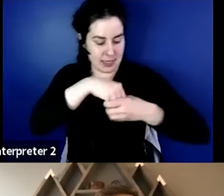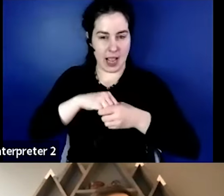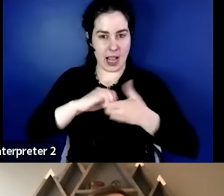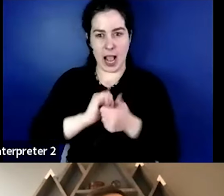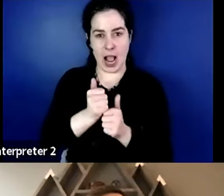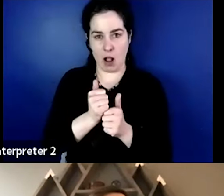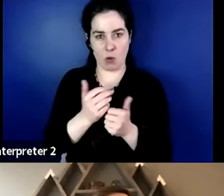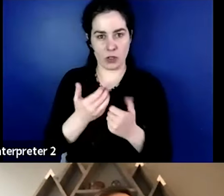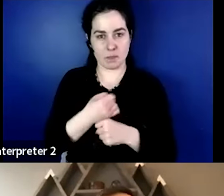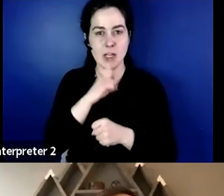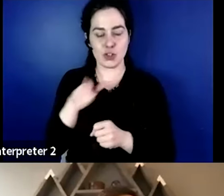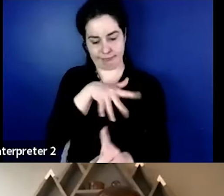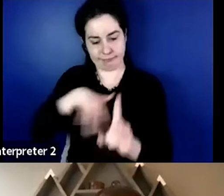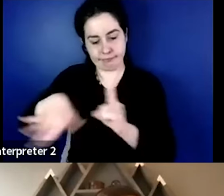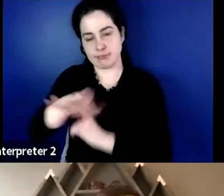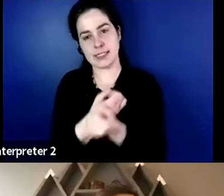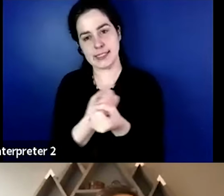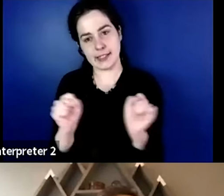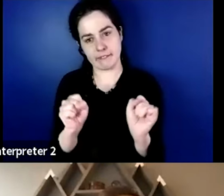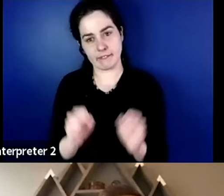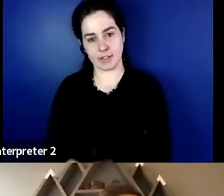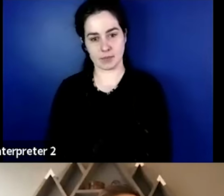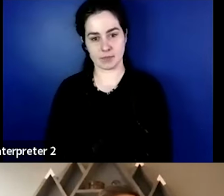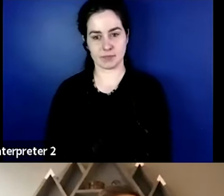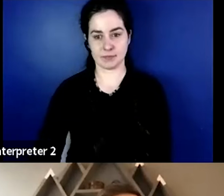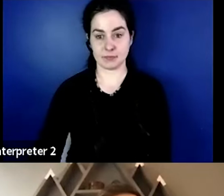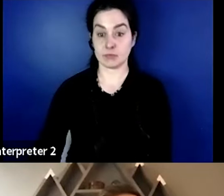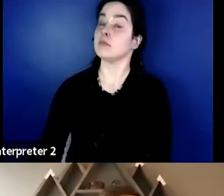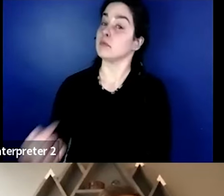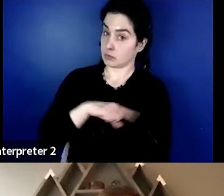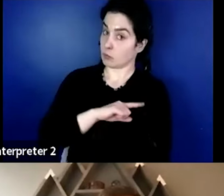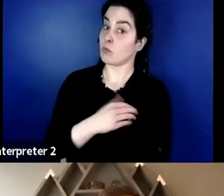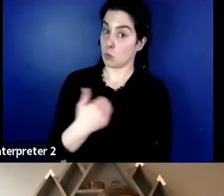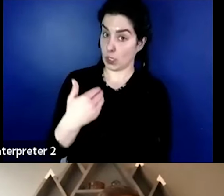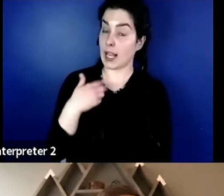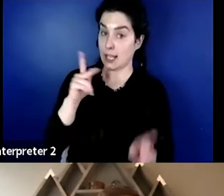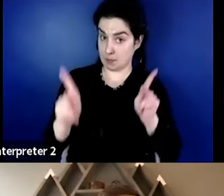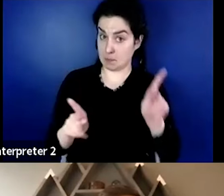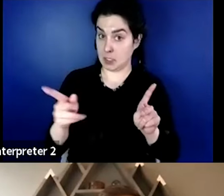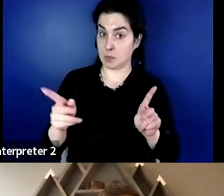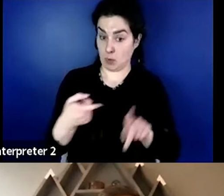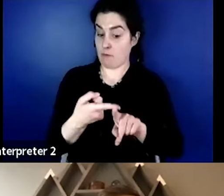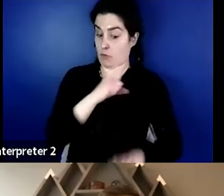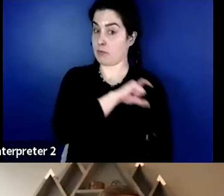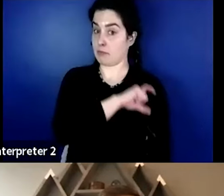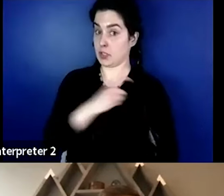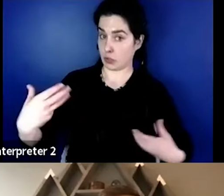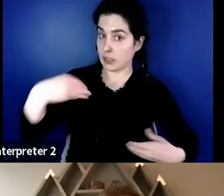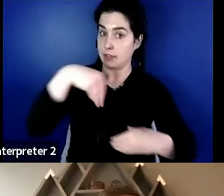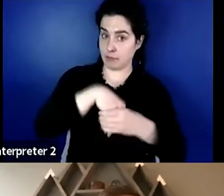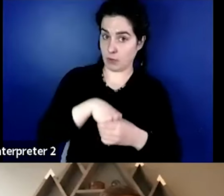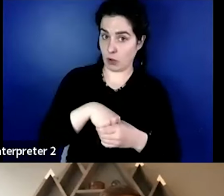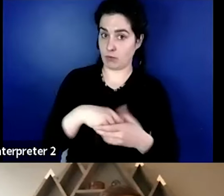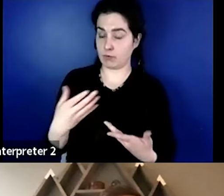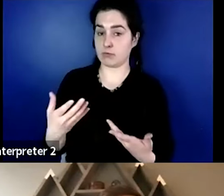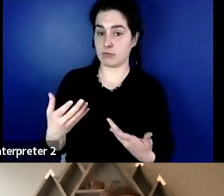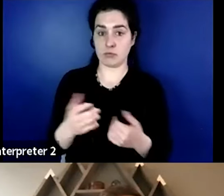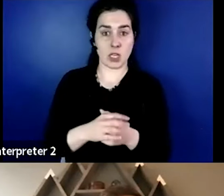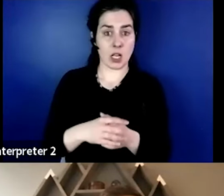space? We had people from security on our communities of practice and had conversations. I'm thinking of